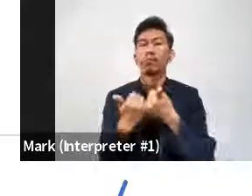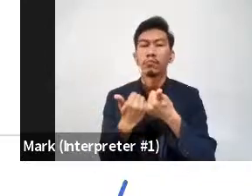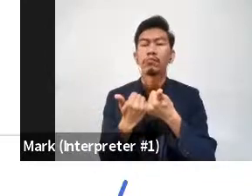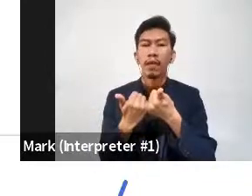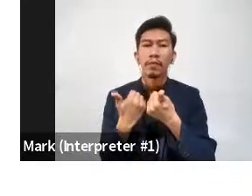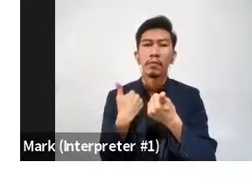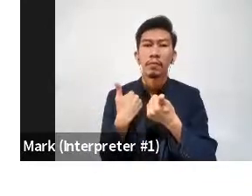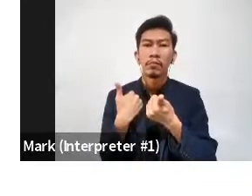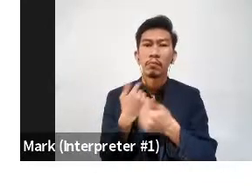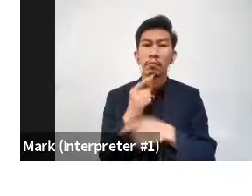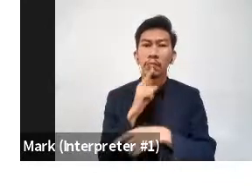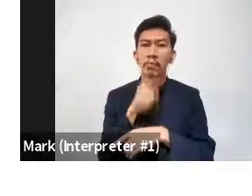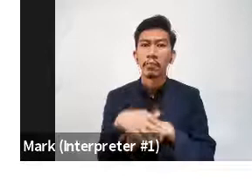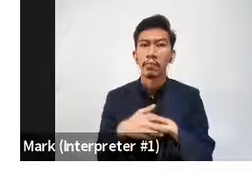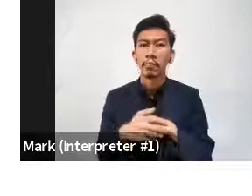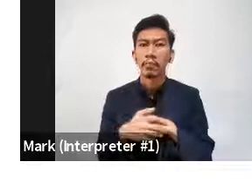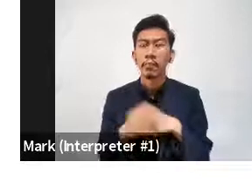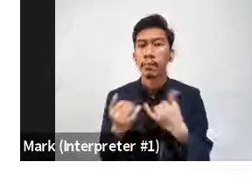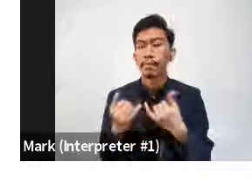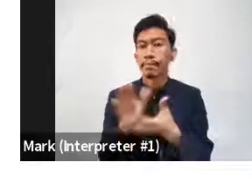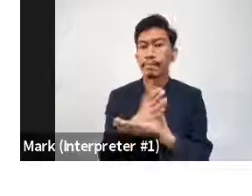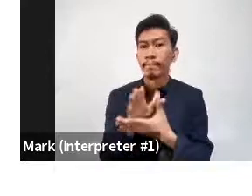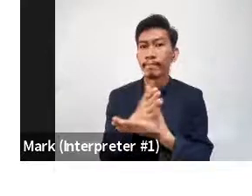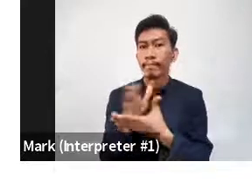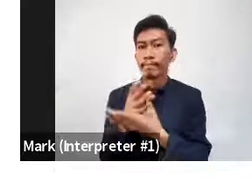And I wanted to share our views